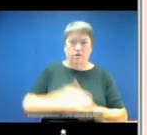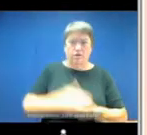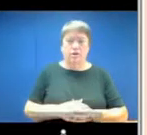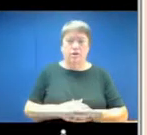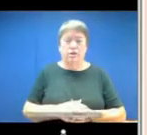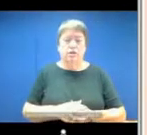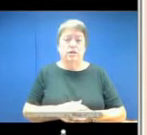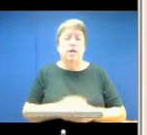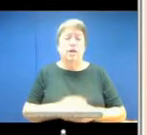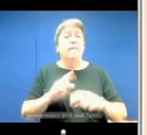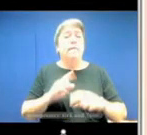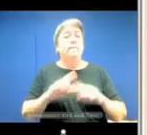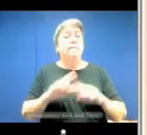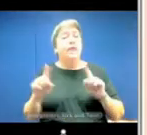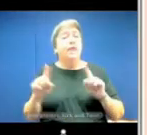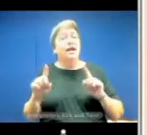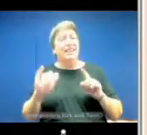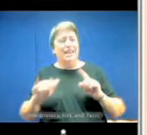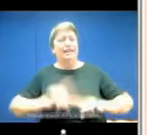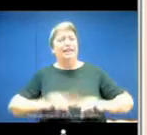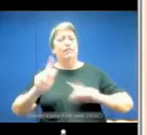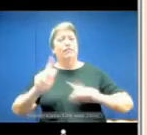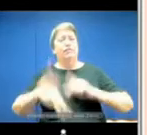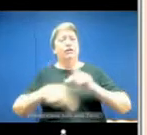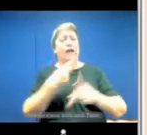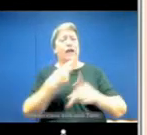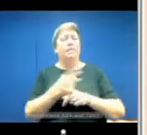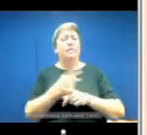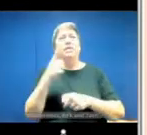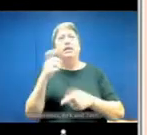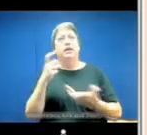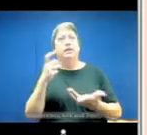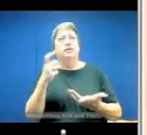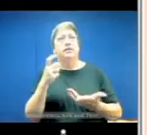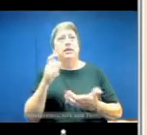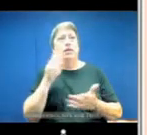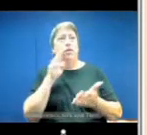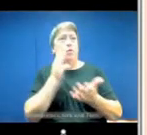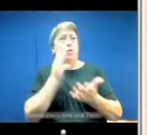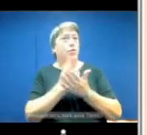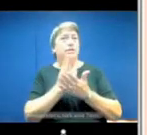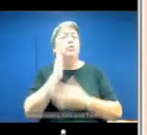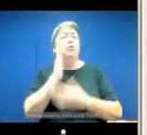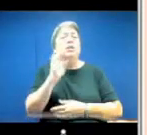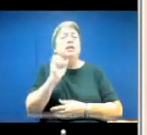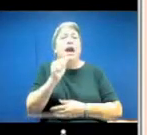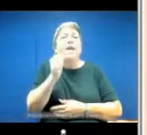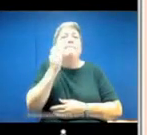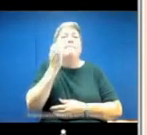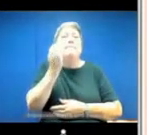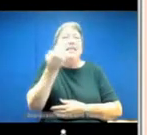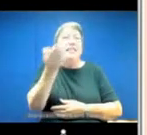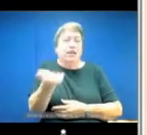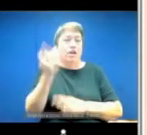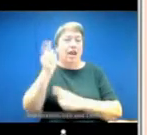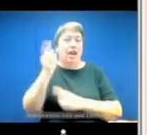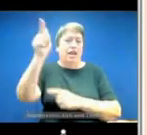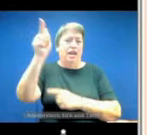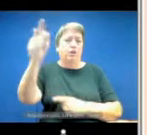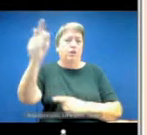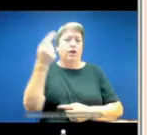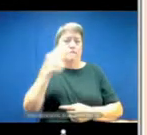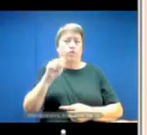But it's a different kind of deposition because it's one in which the witness is not going to be available at trial to testify.